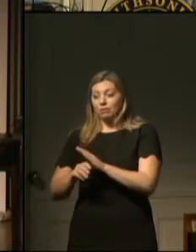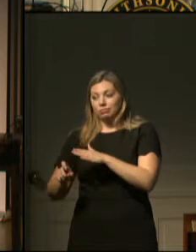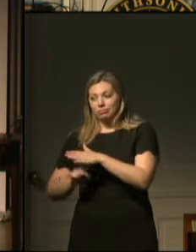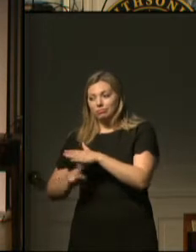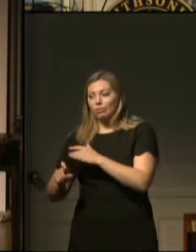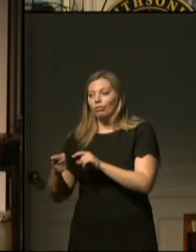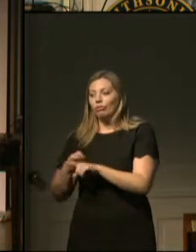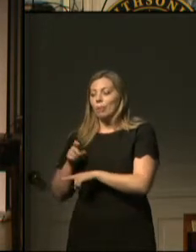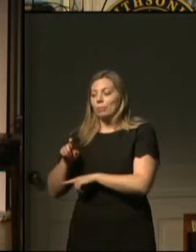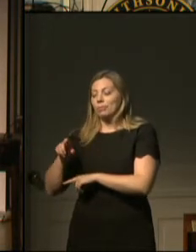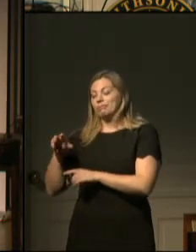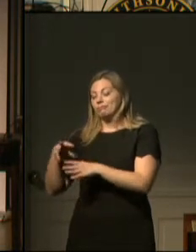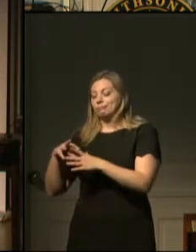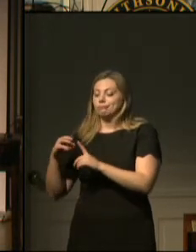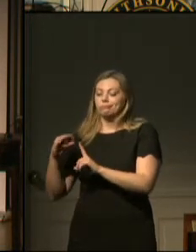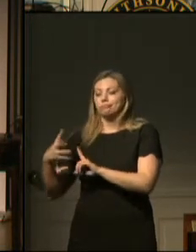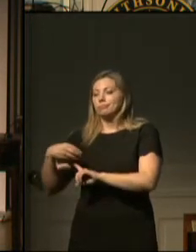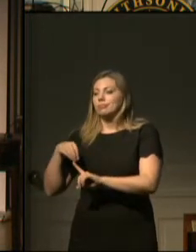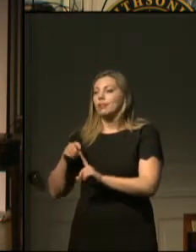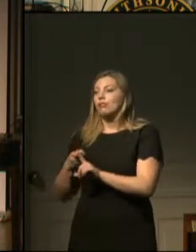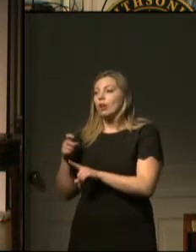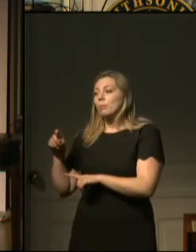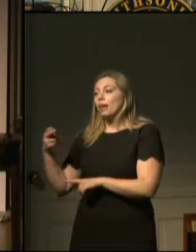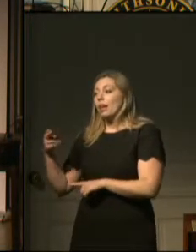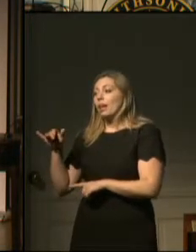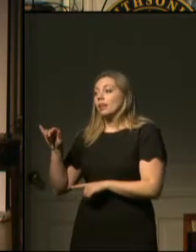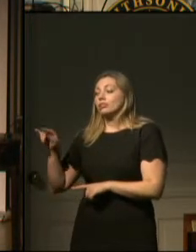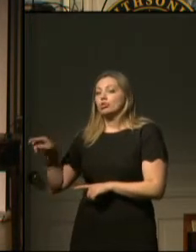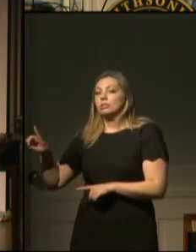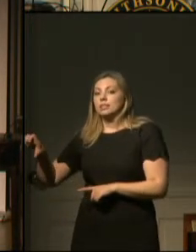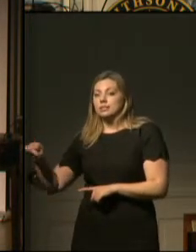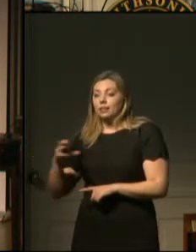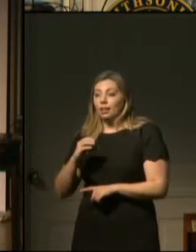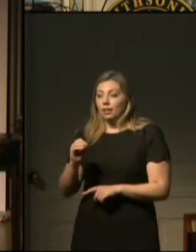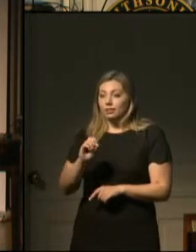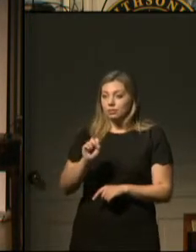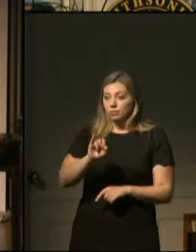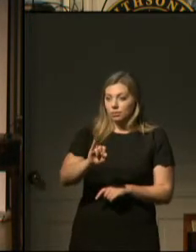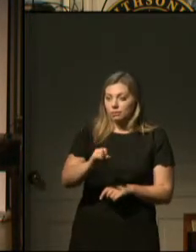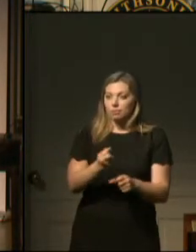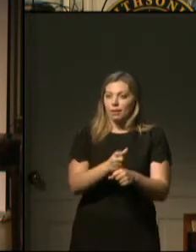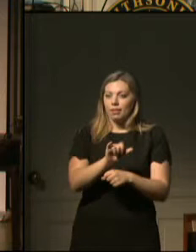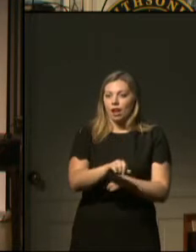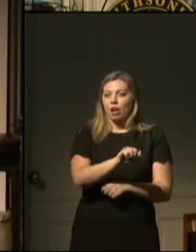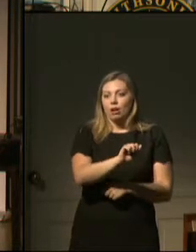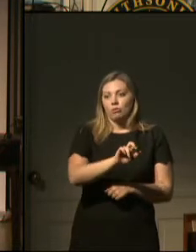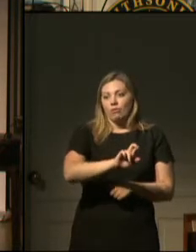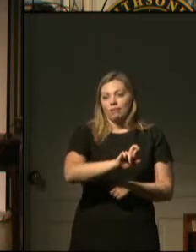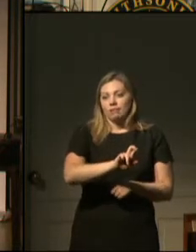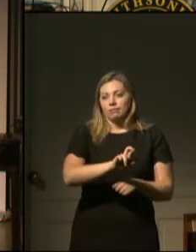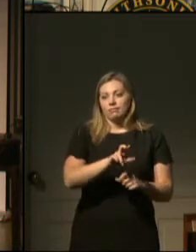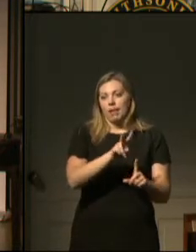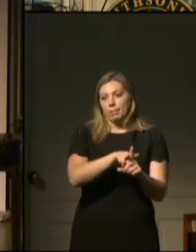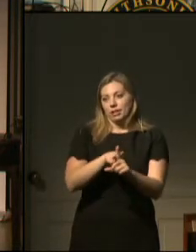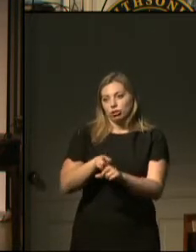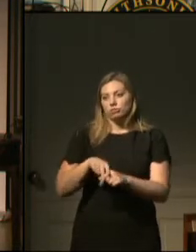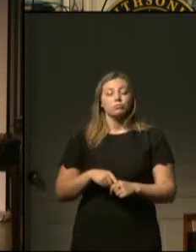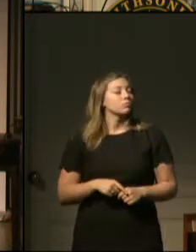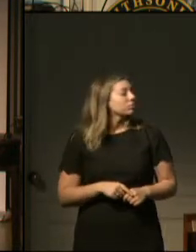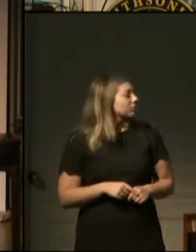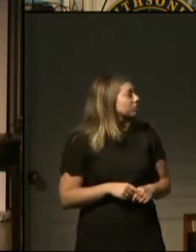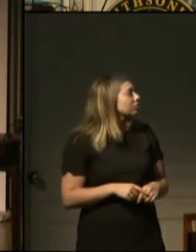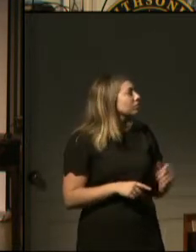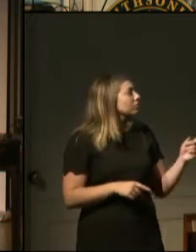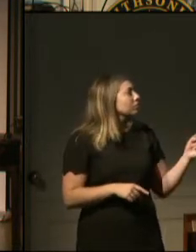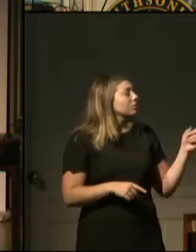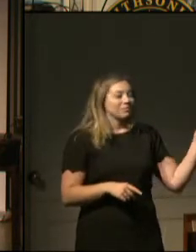Hydros and by the Smithsonian and making those augmented reality applications. And then this right here is